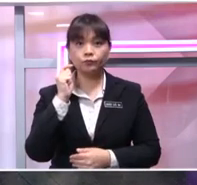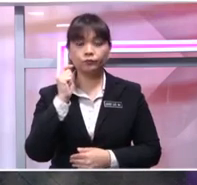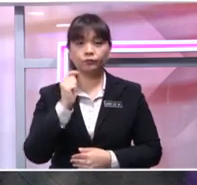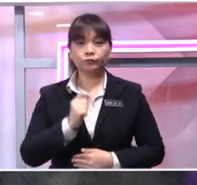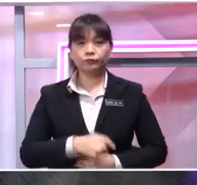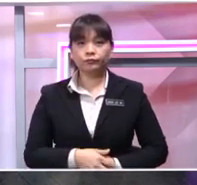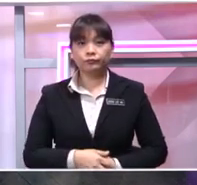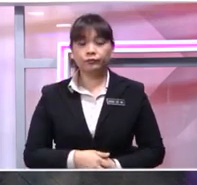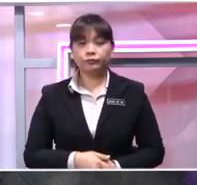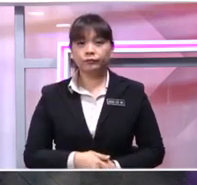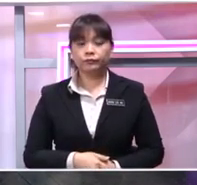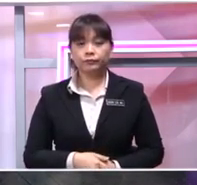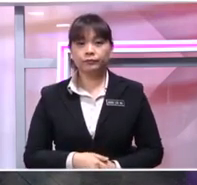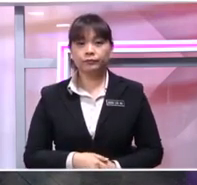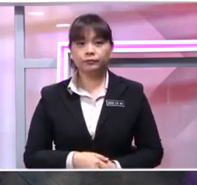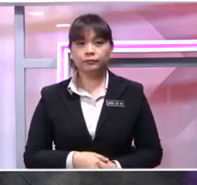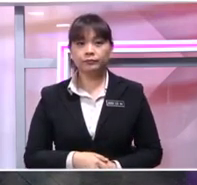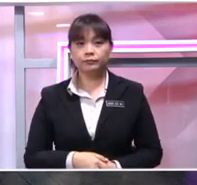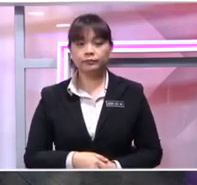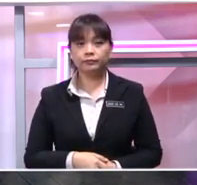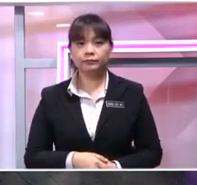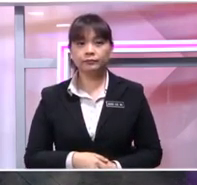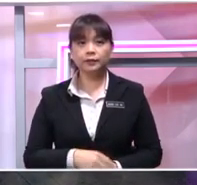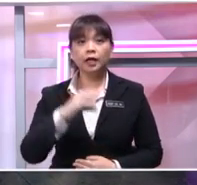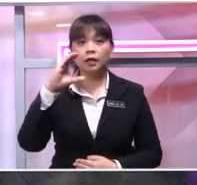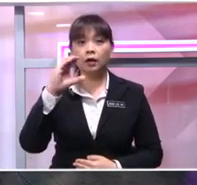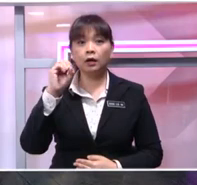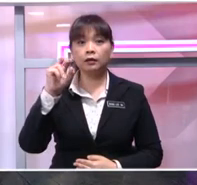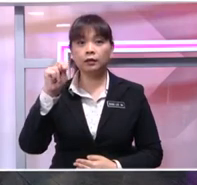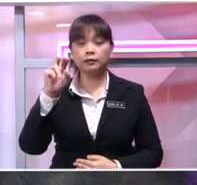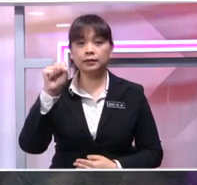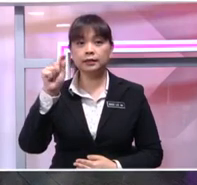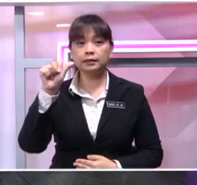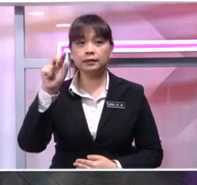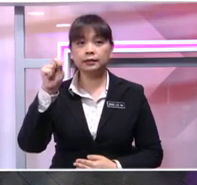Is that you, Anaf? 4-6, is it? Constantly. Ostia Hakimi.